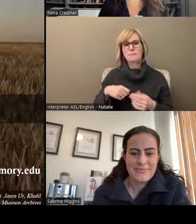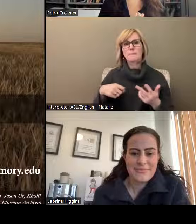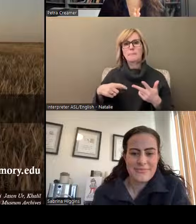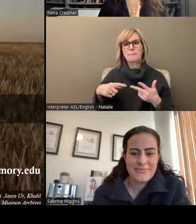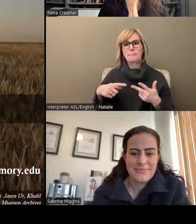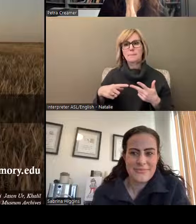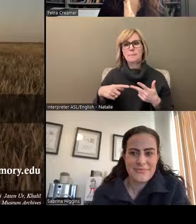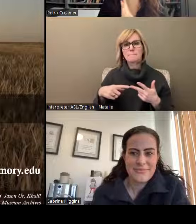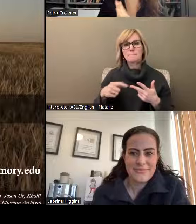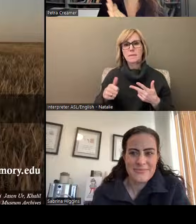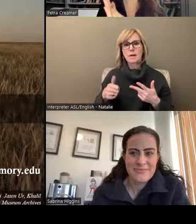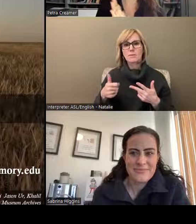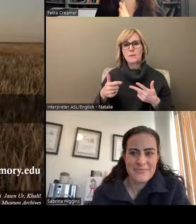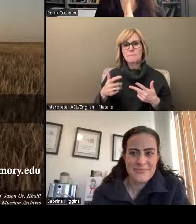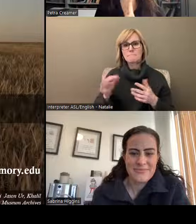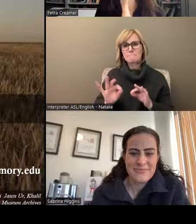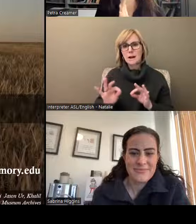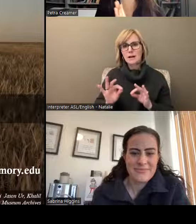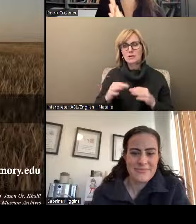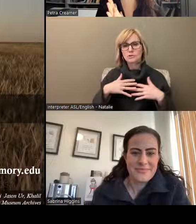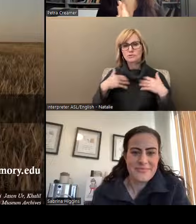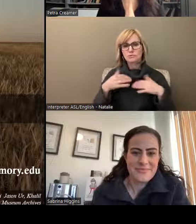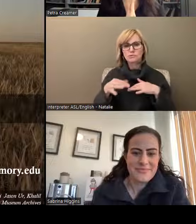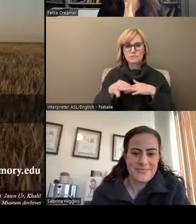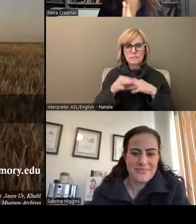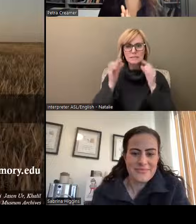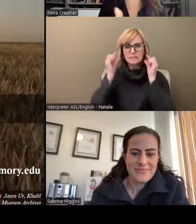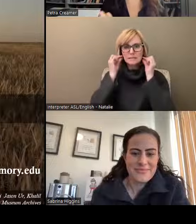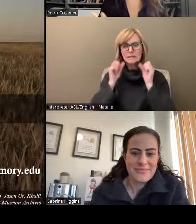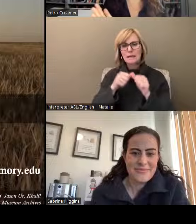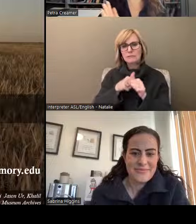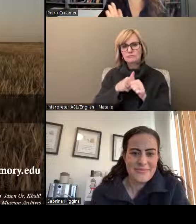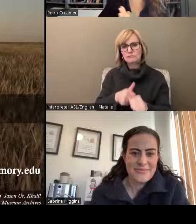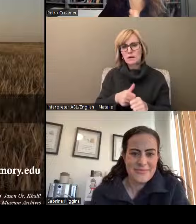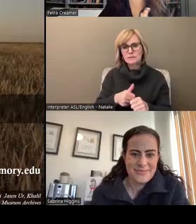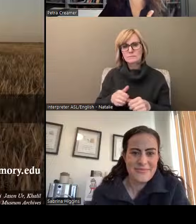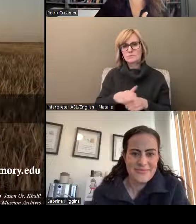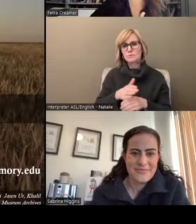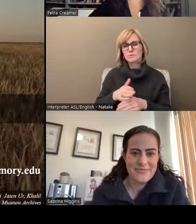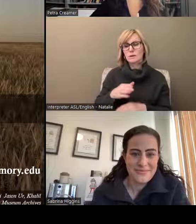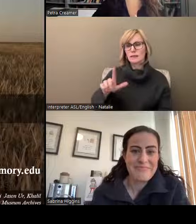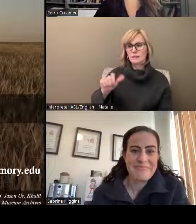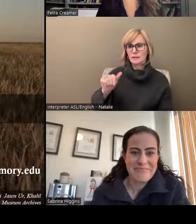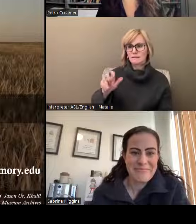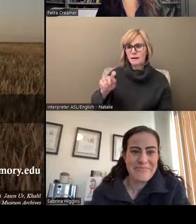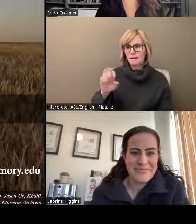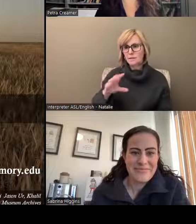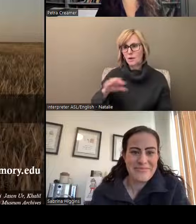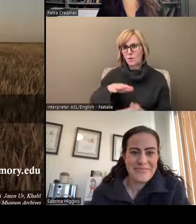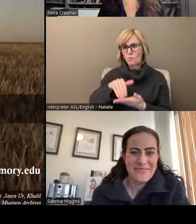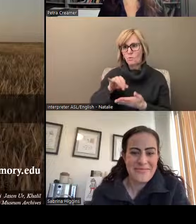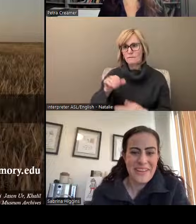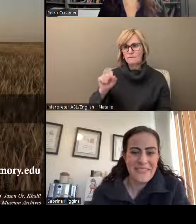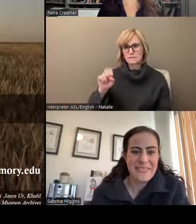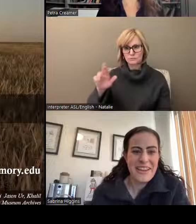And other minor jewelry pieces can kind of be traced between the Levant and the core of Assyria. So that's a really good